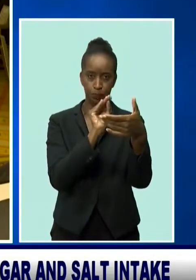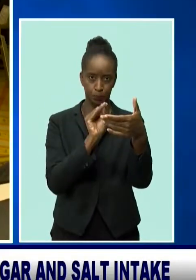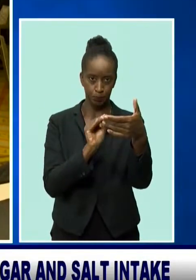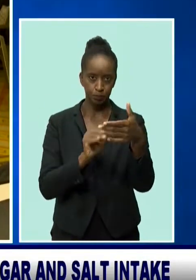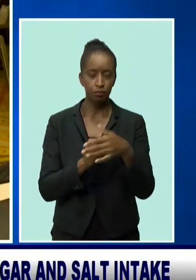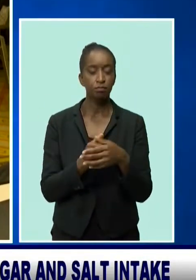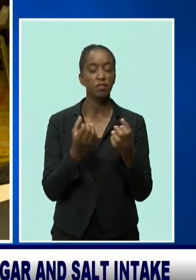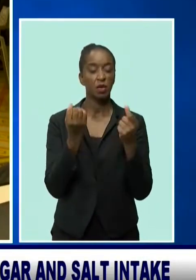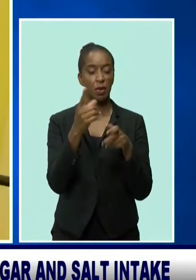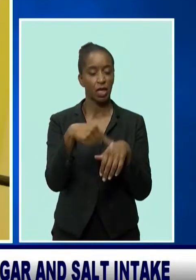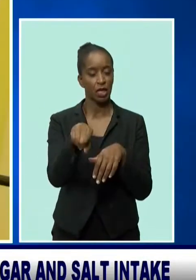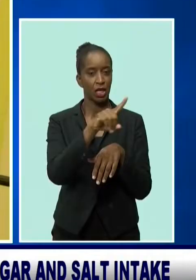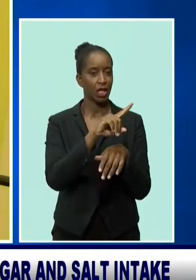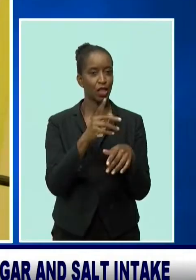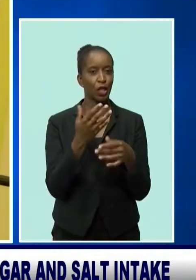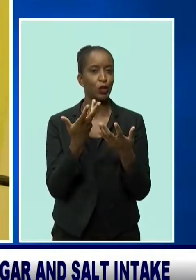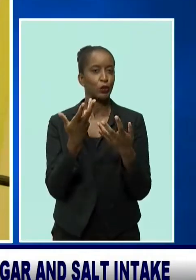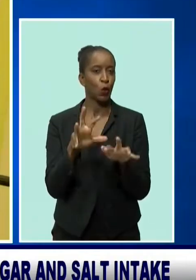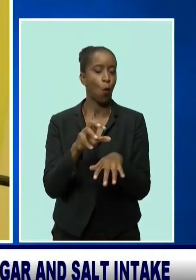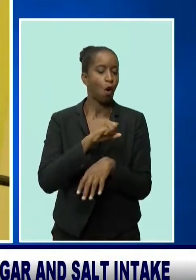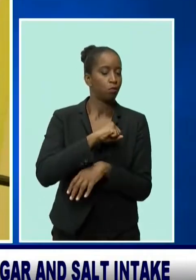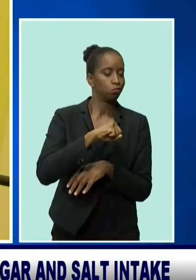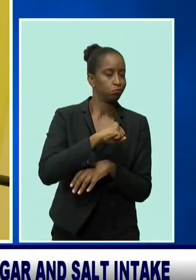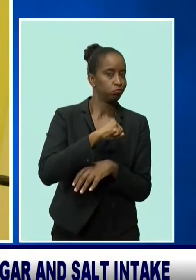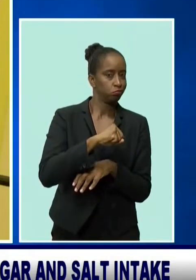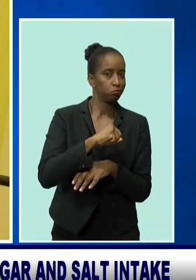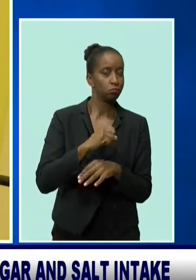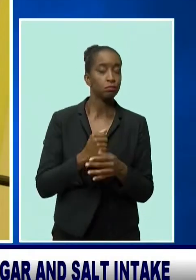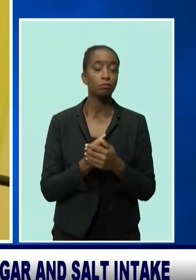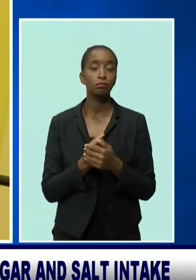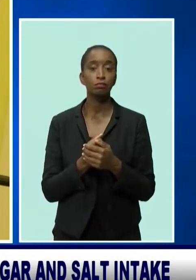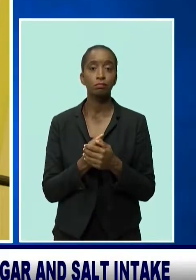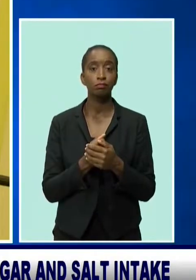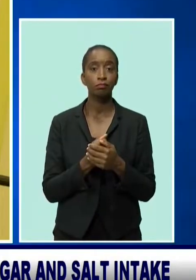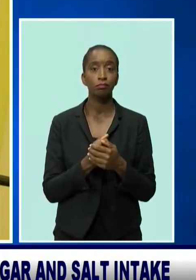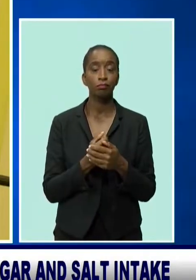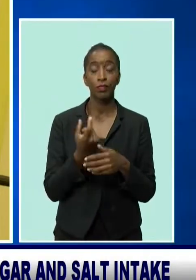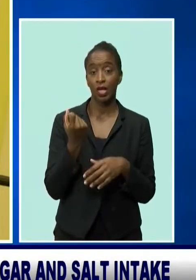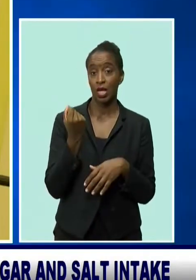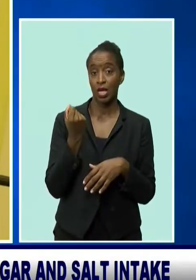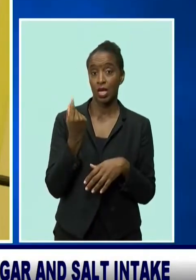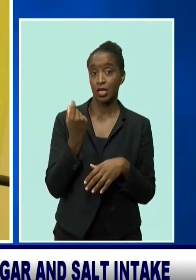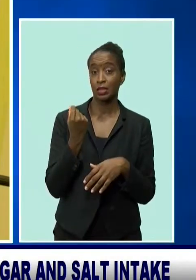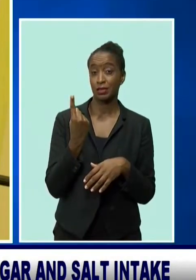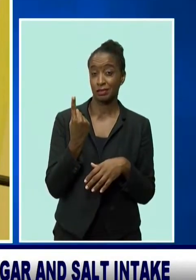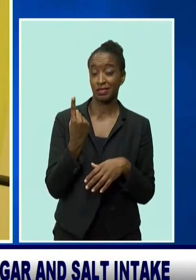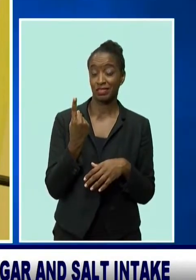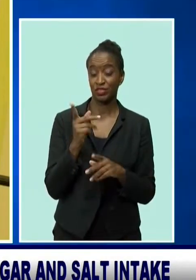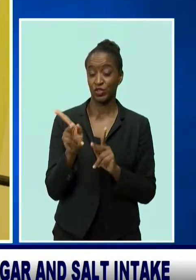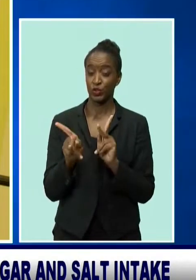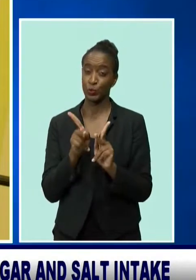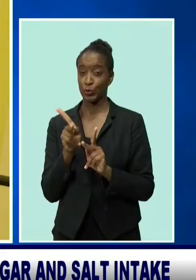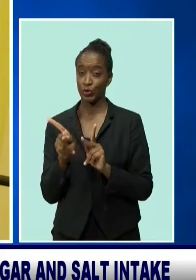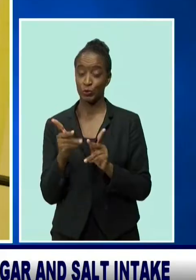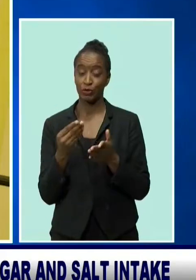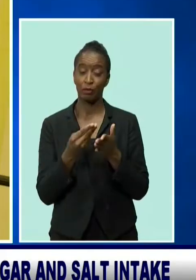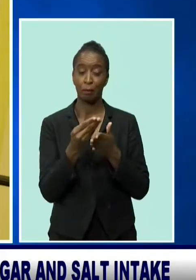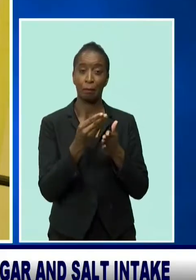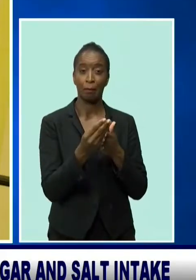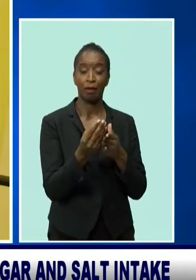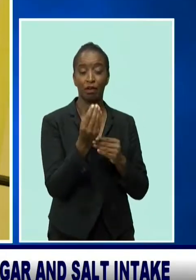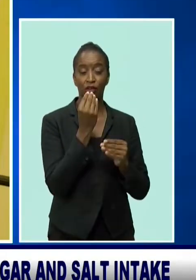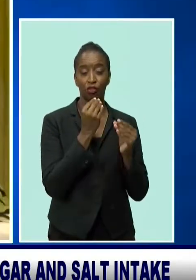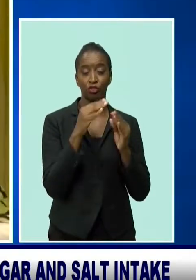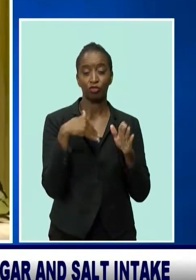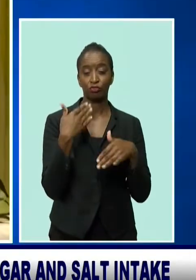the change to the labeling. Because to kill your customers in the long term really is not good